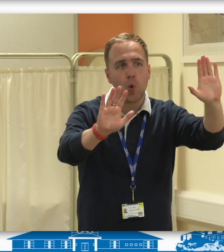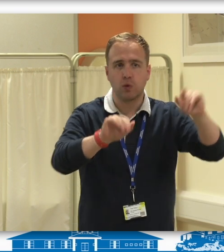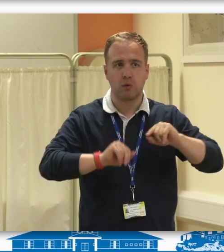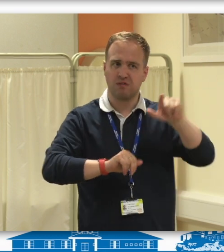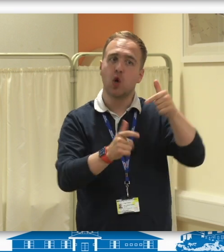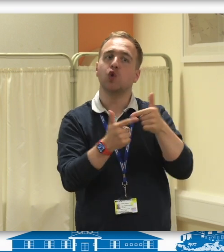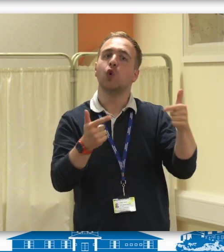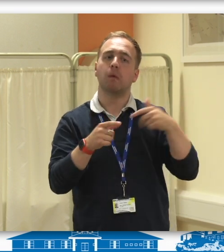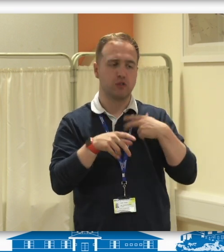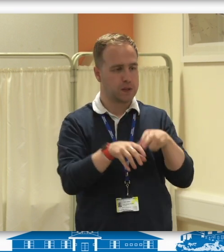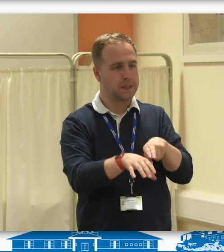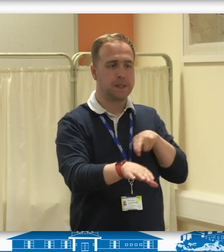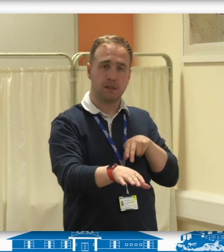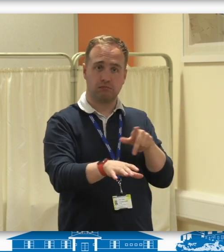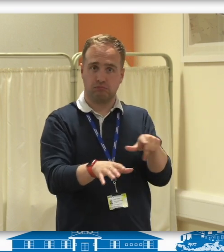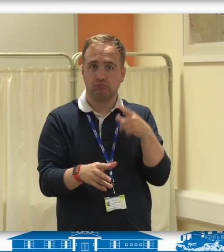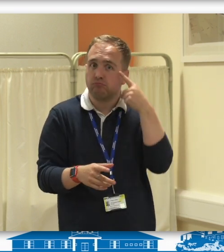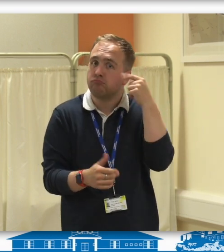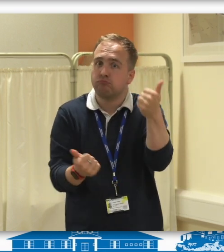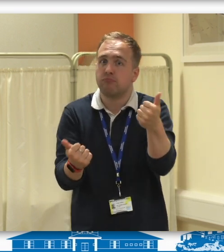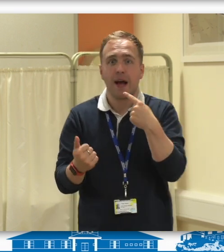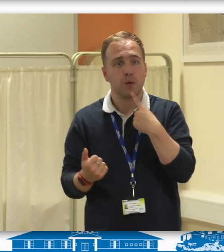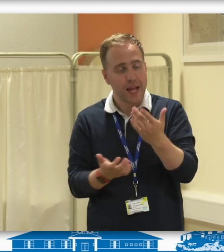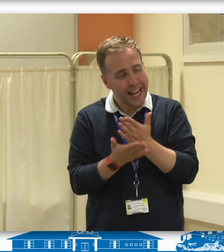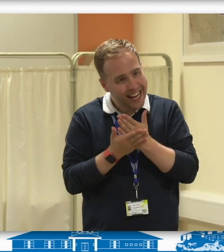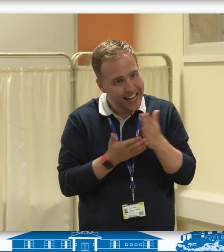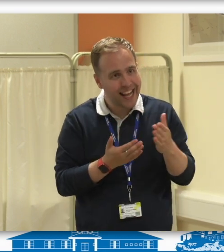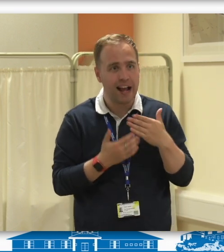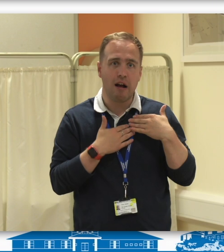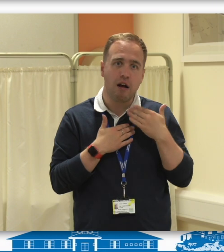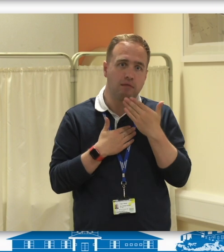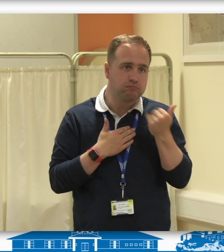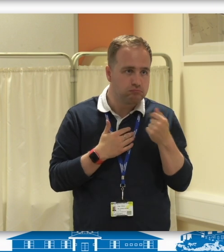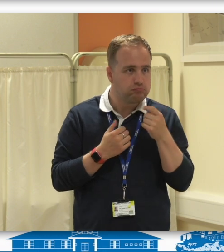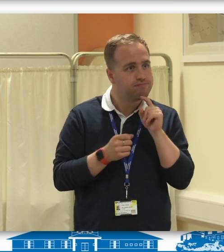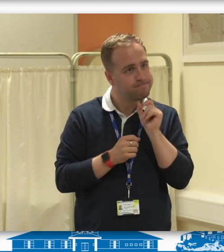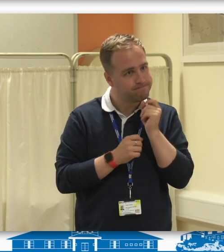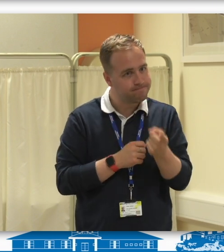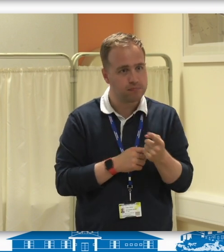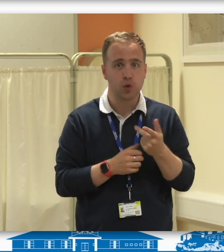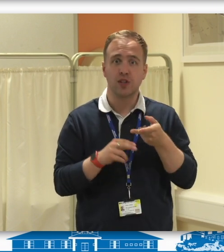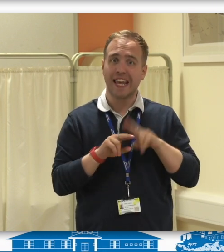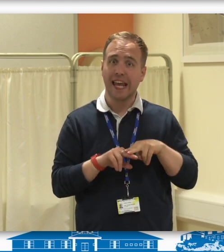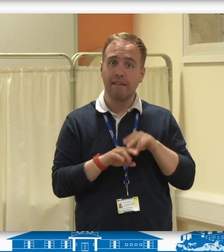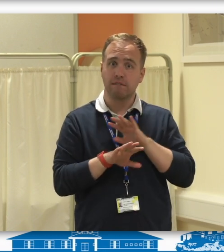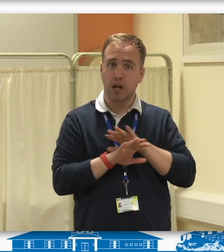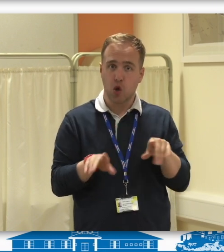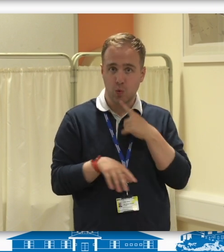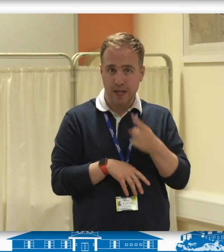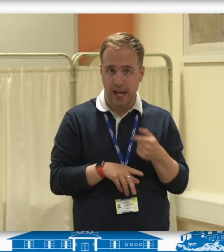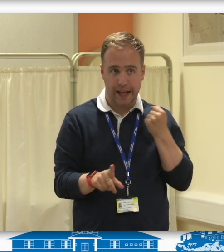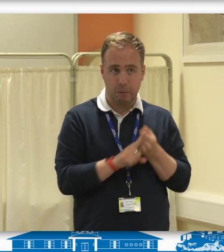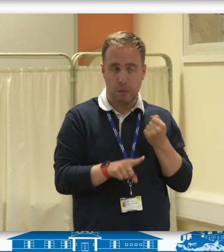out, so I'm going to step back. I say it clearly and I say it kindly, because if I don't, it's going to be me that's impacted the